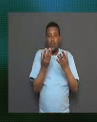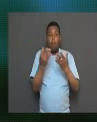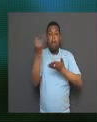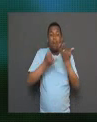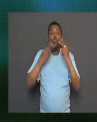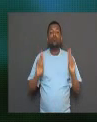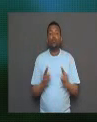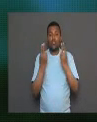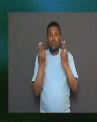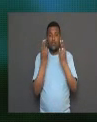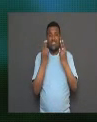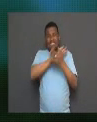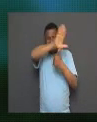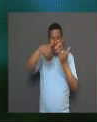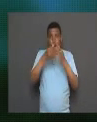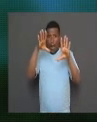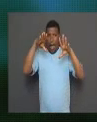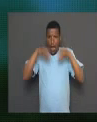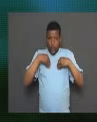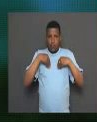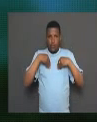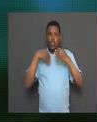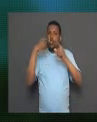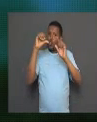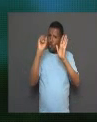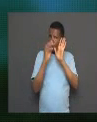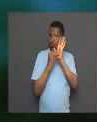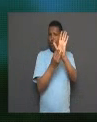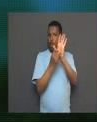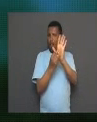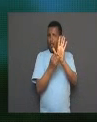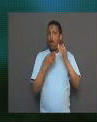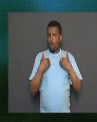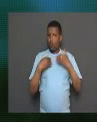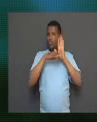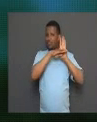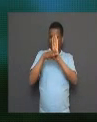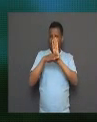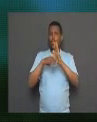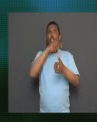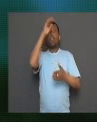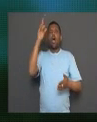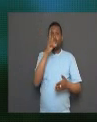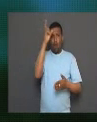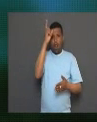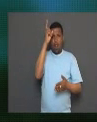Most maps use generally accepted symbols to represent